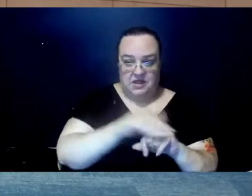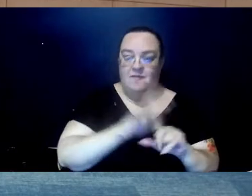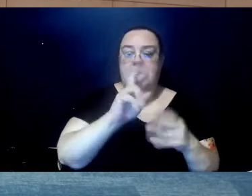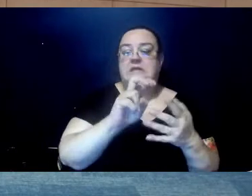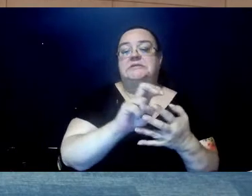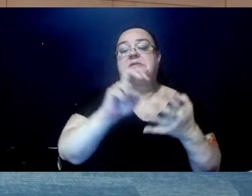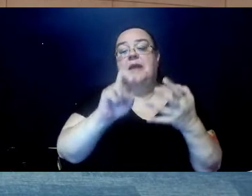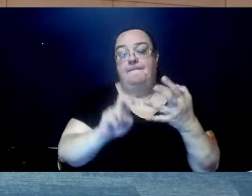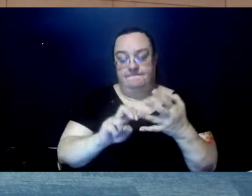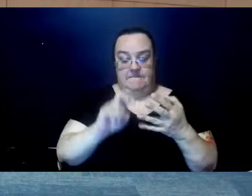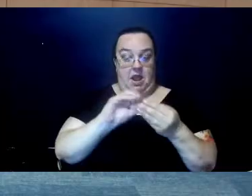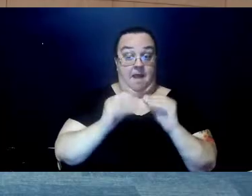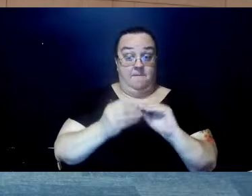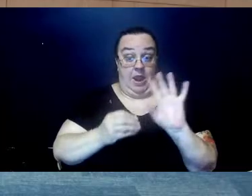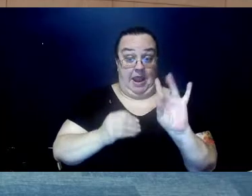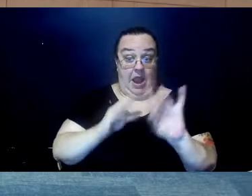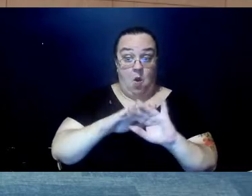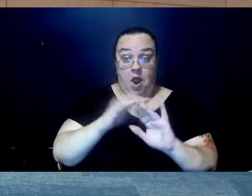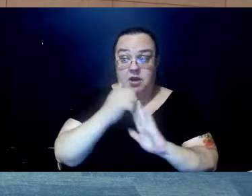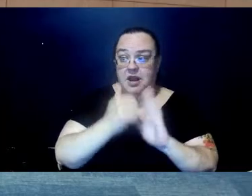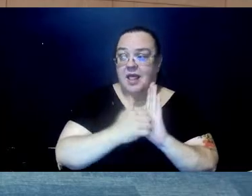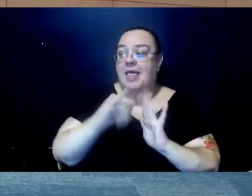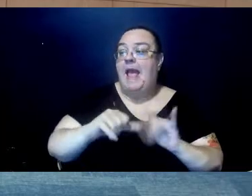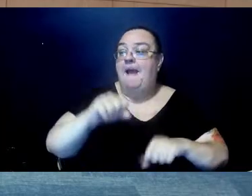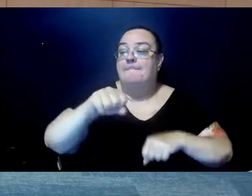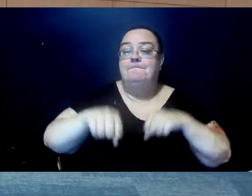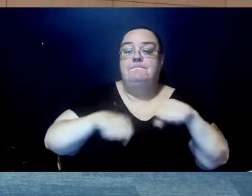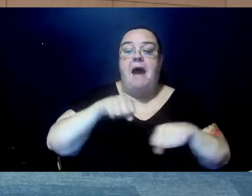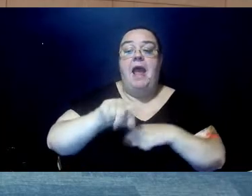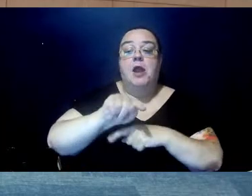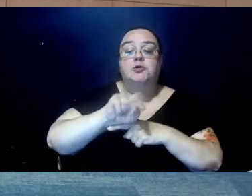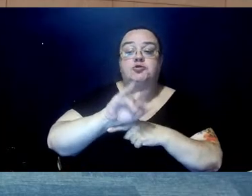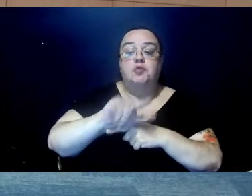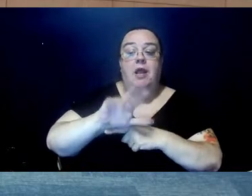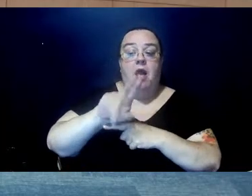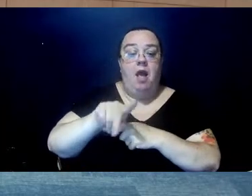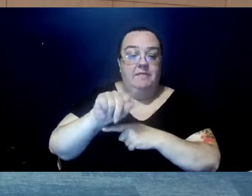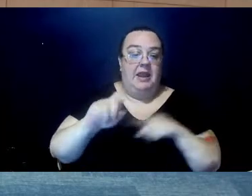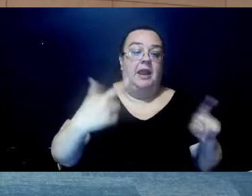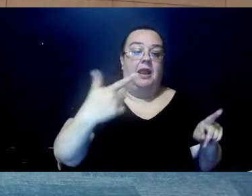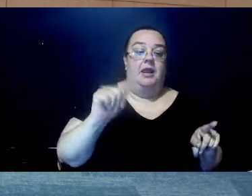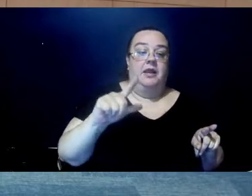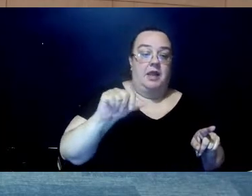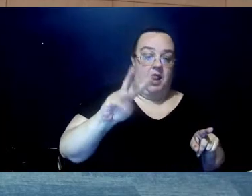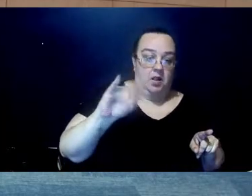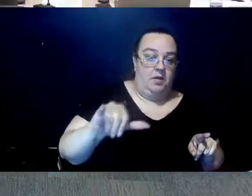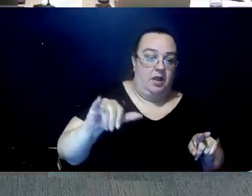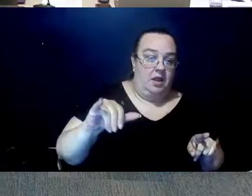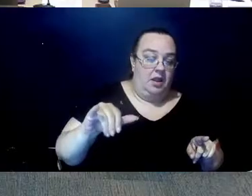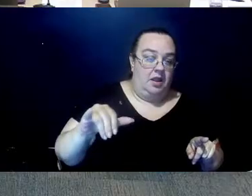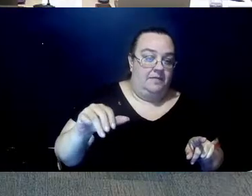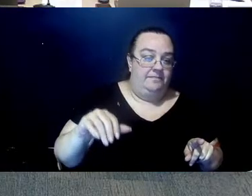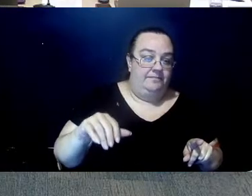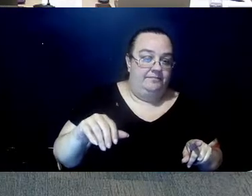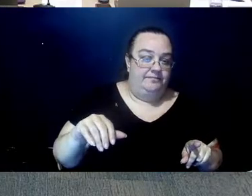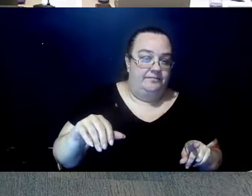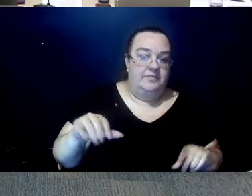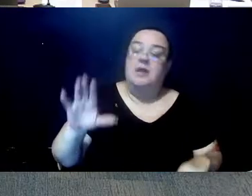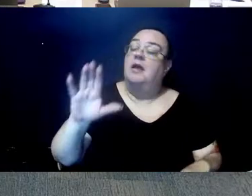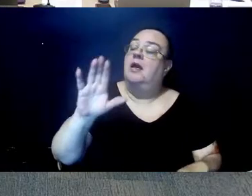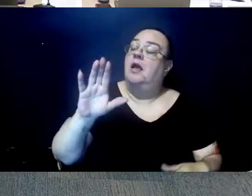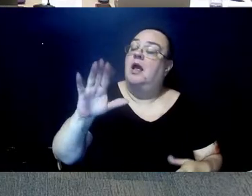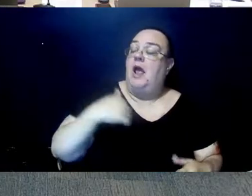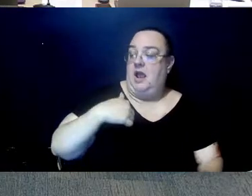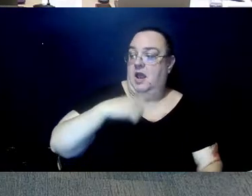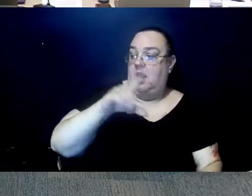agenda item number 8, which is a bike trail update. So Mayor, I know, Vice Mayor Briner, I do